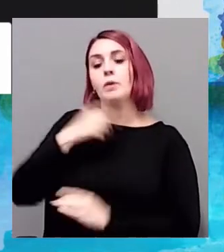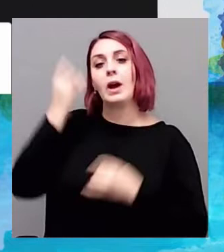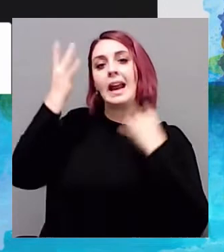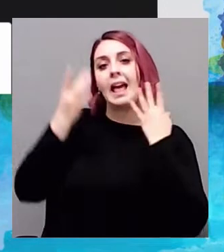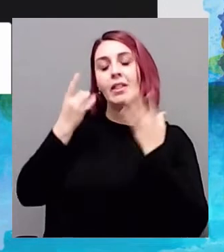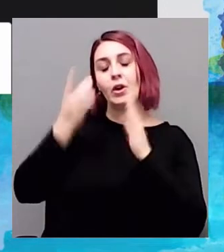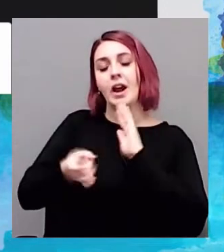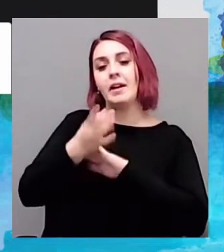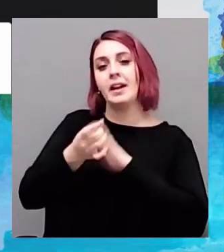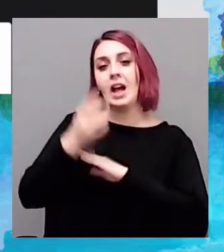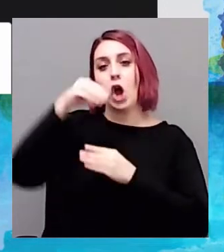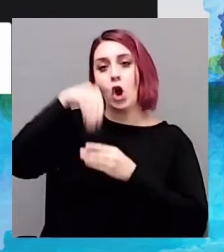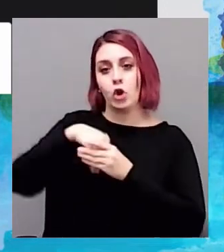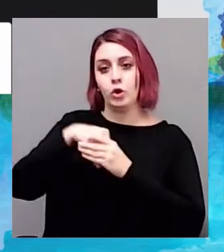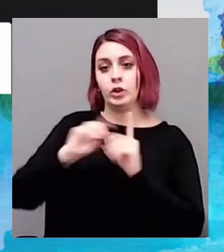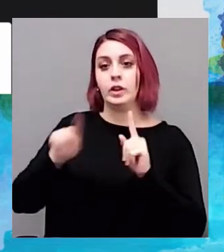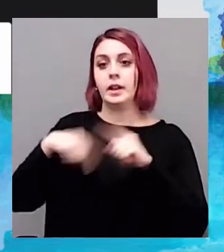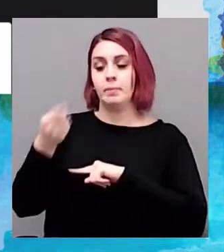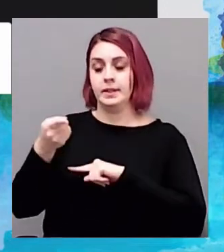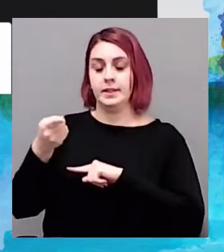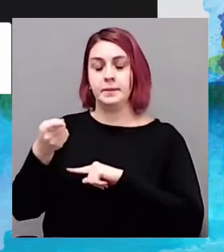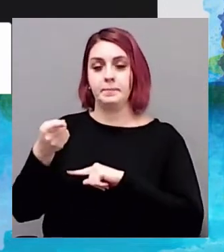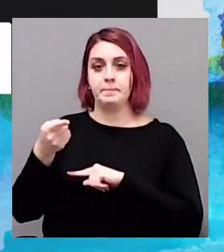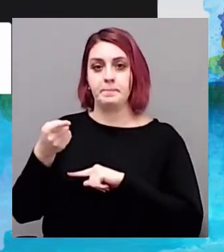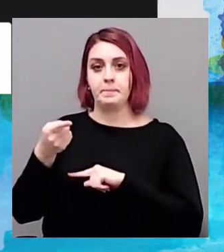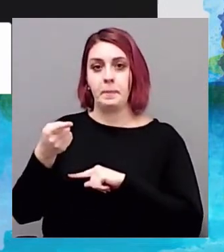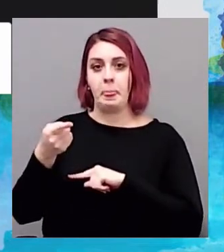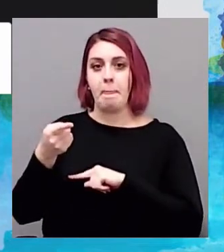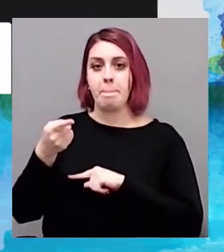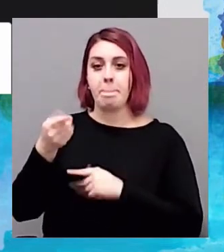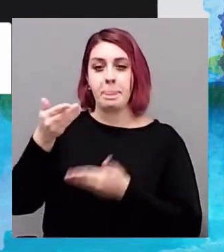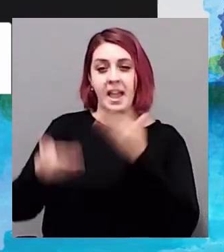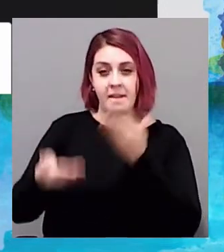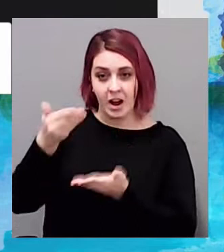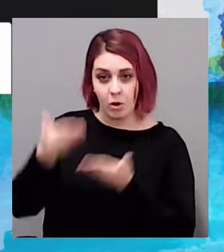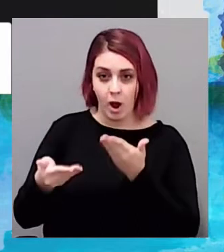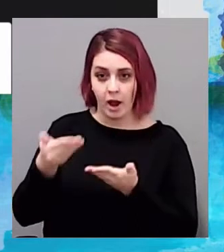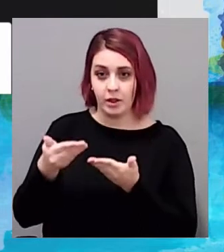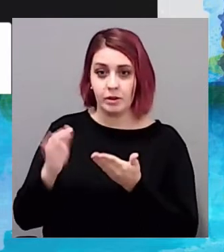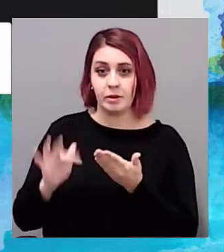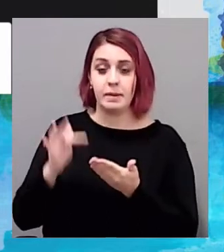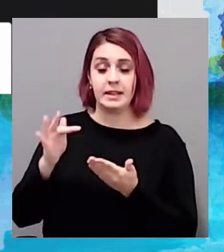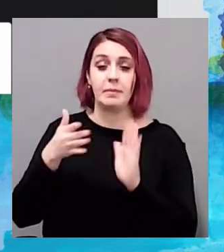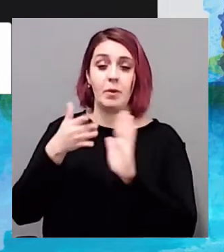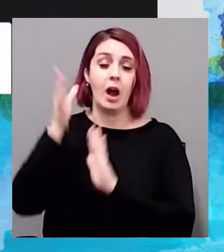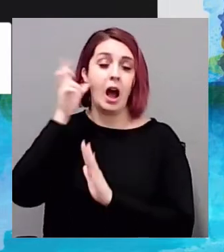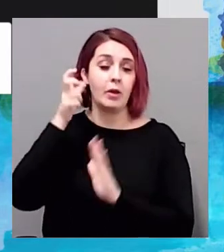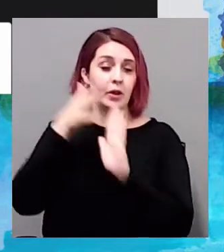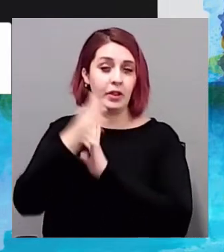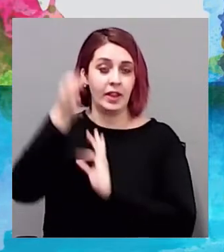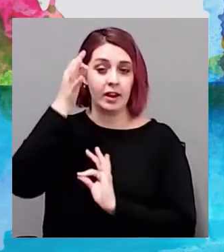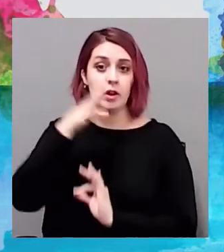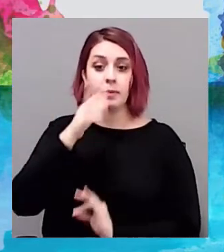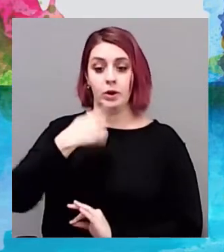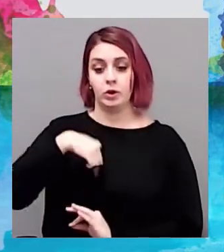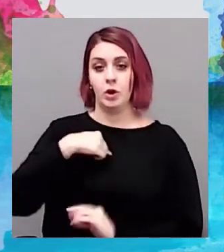to share content, and all this content has been evaluated and is based on